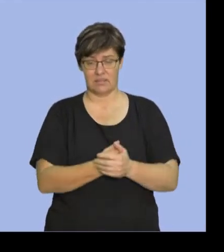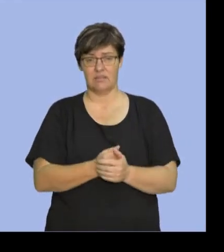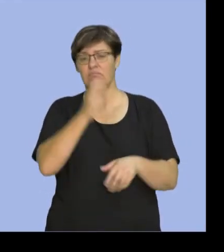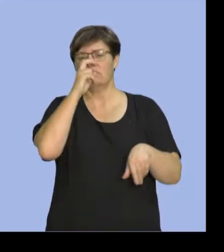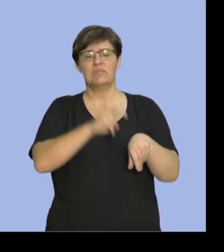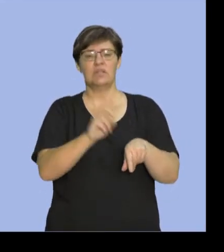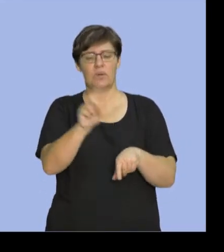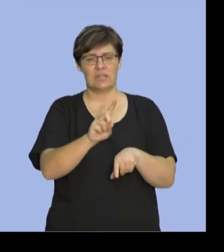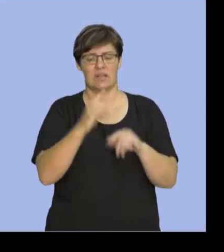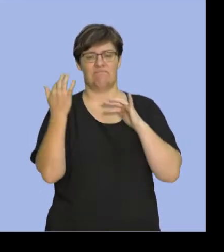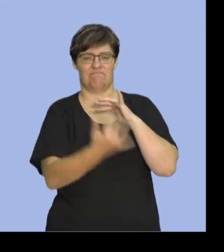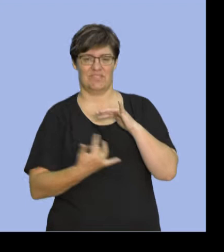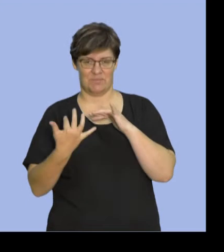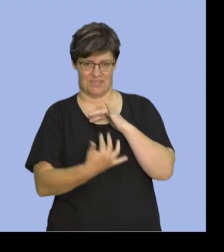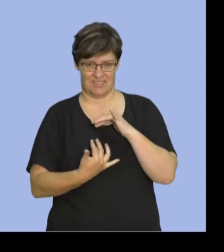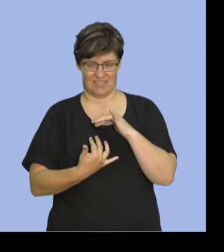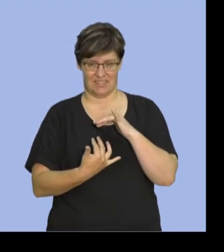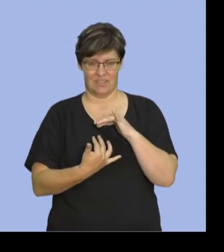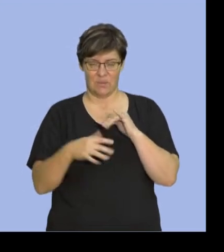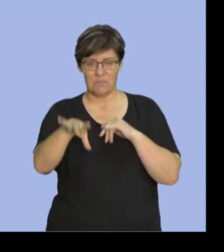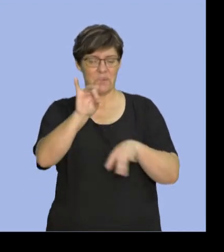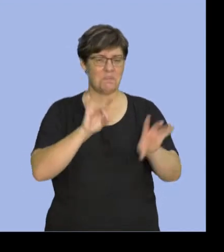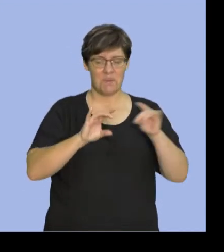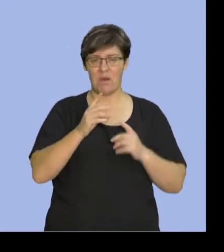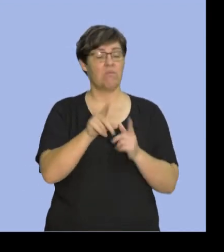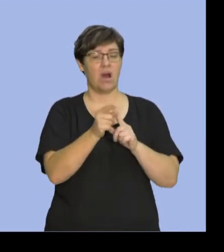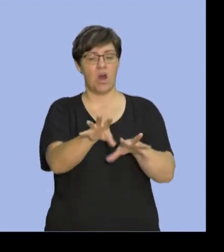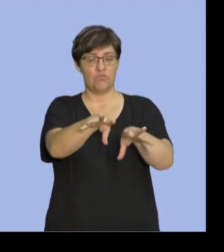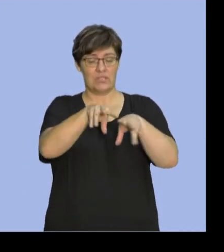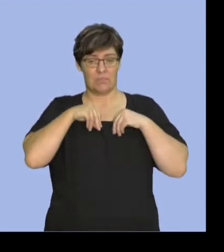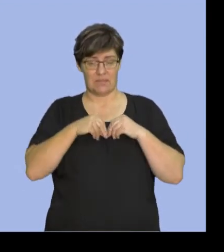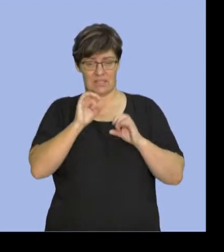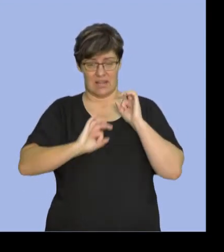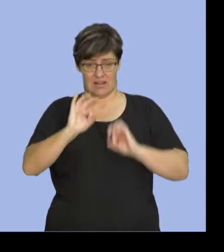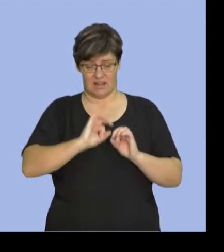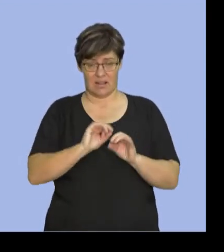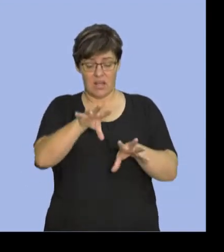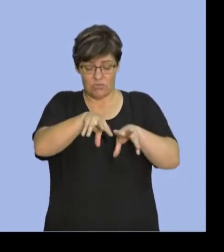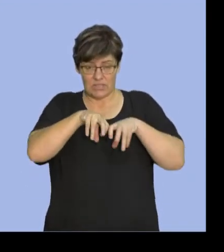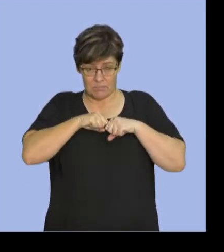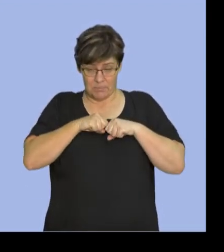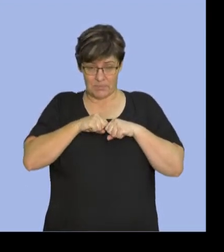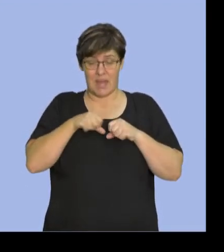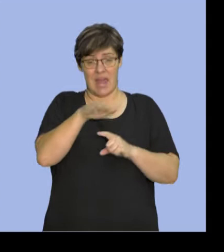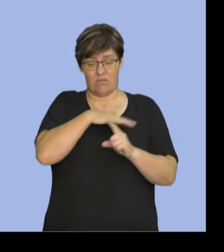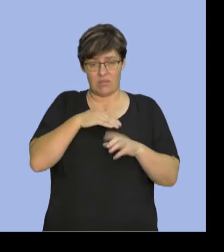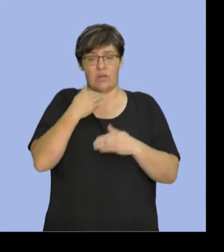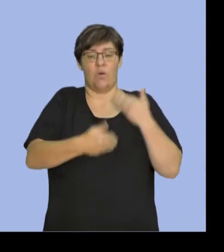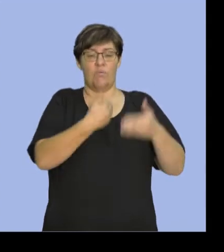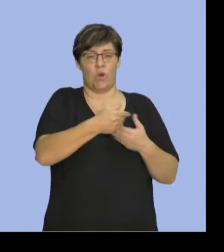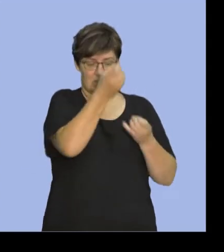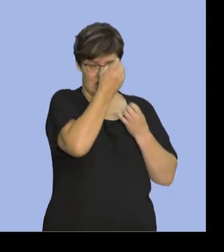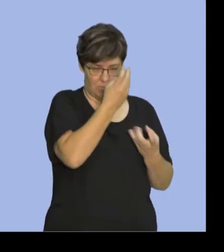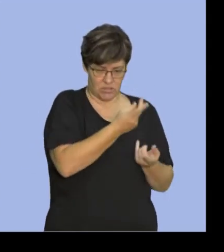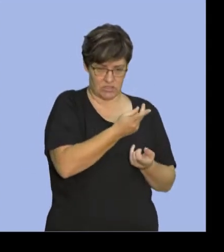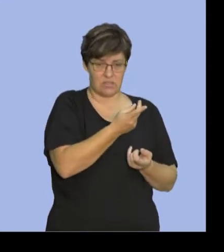a stimulus that is picked up by a receptor cell, and that receptor area then processes that information and sends